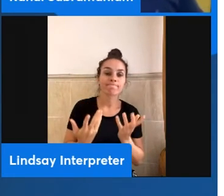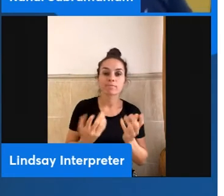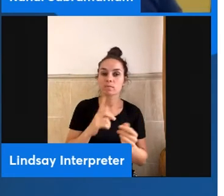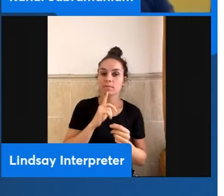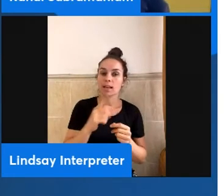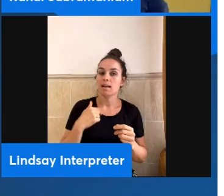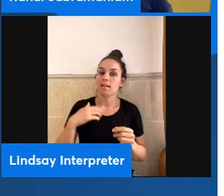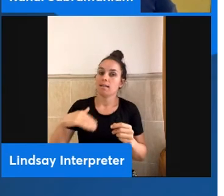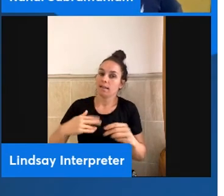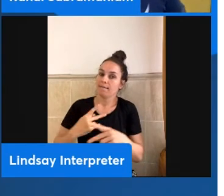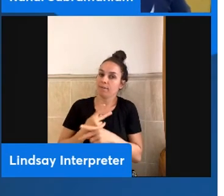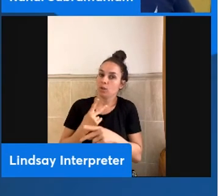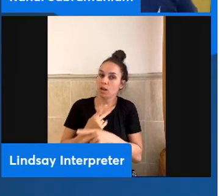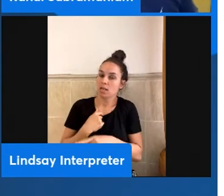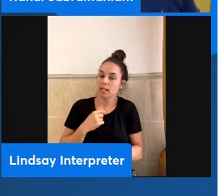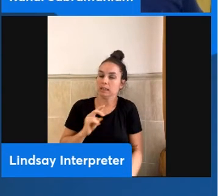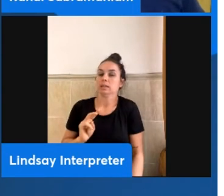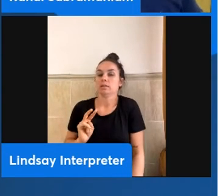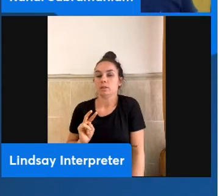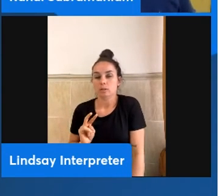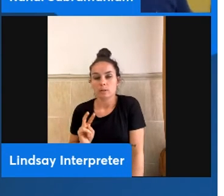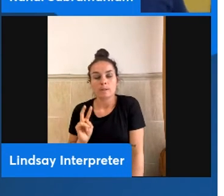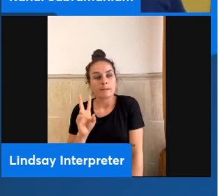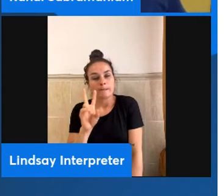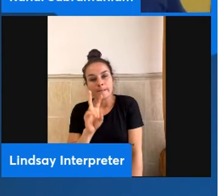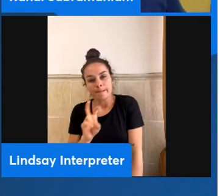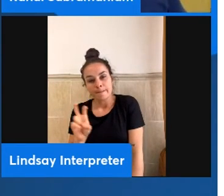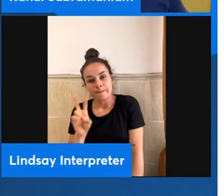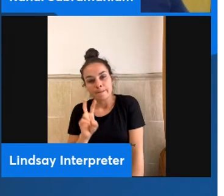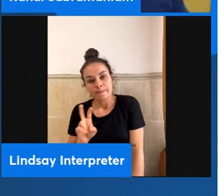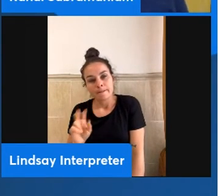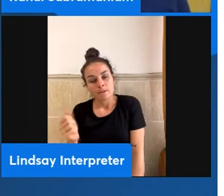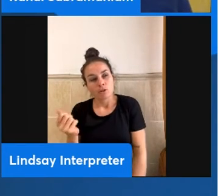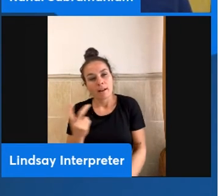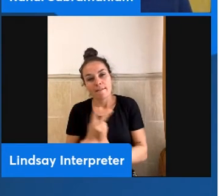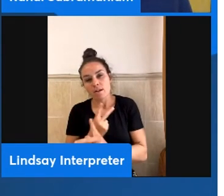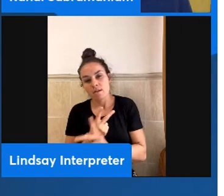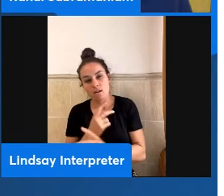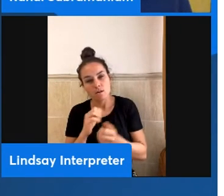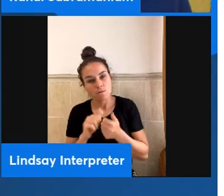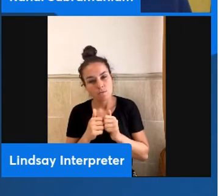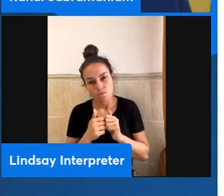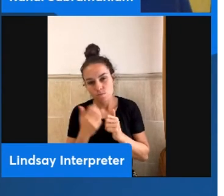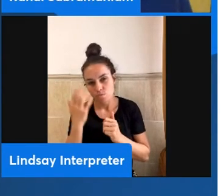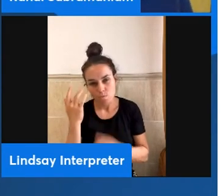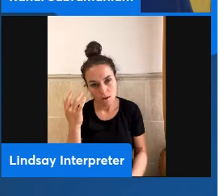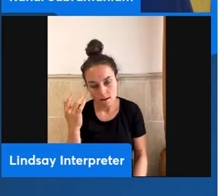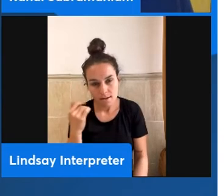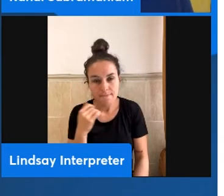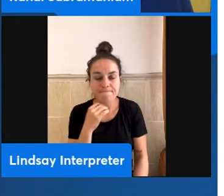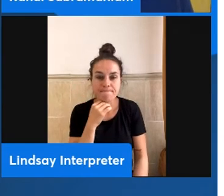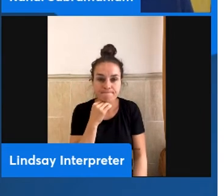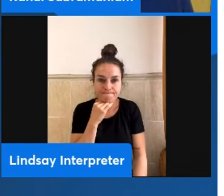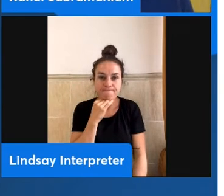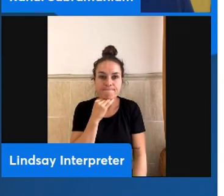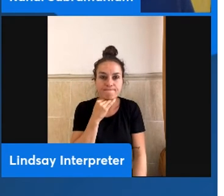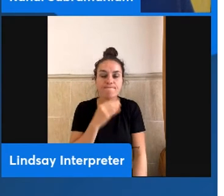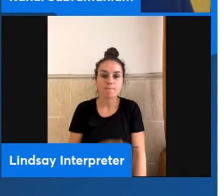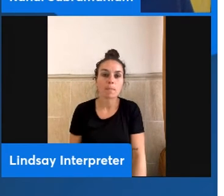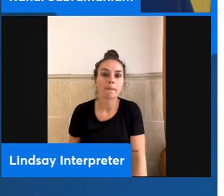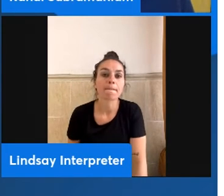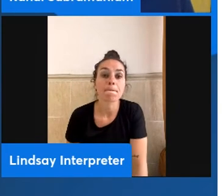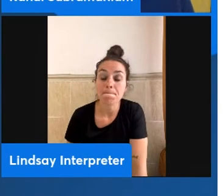been struggling to figure out a good use case for.